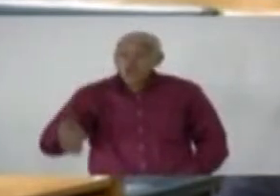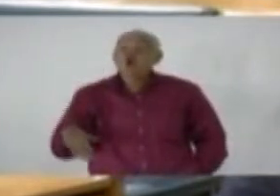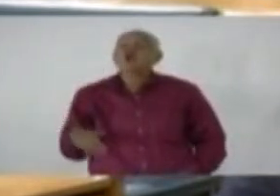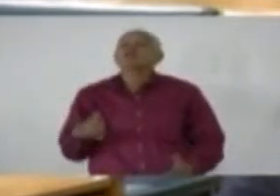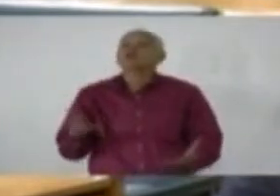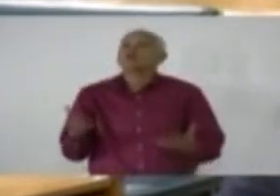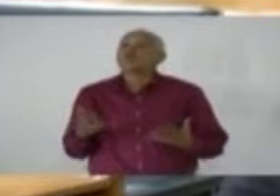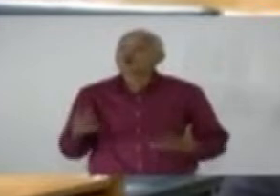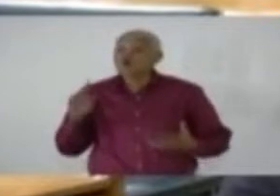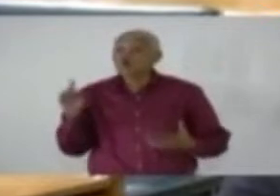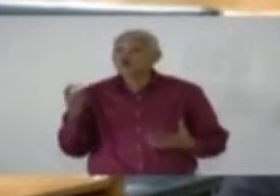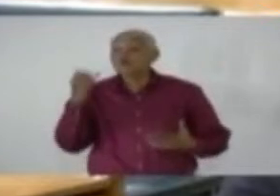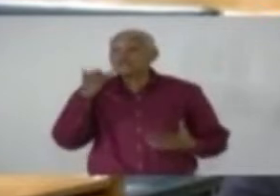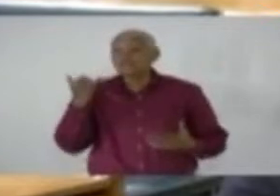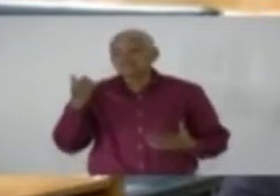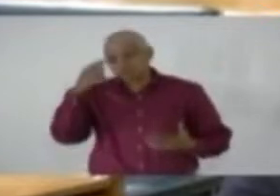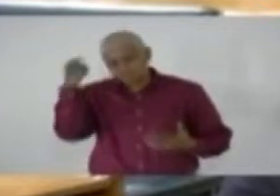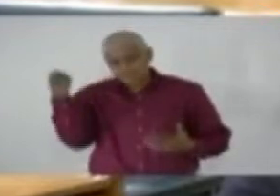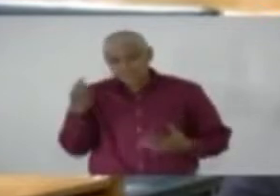as long as it's black.